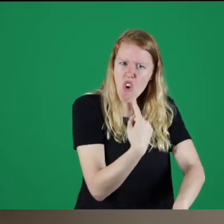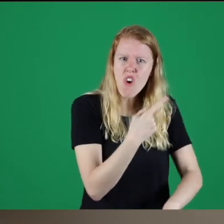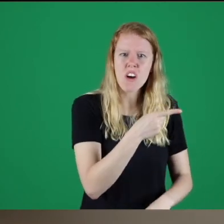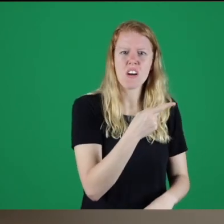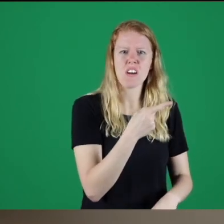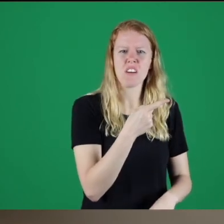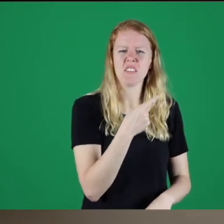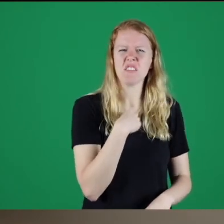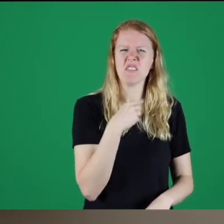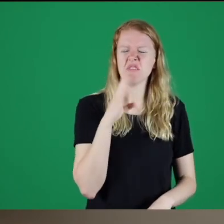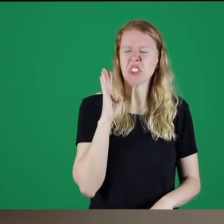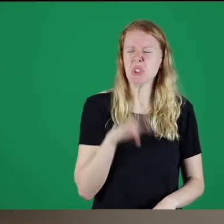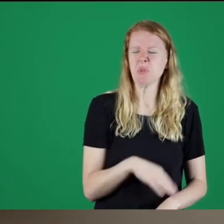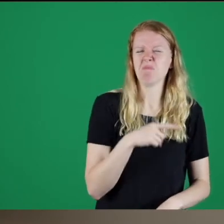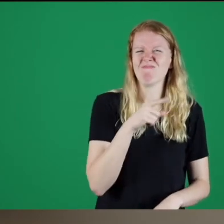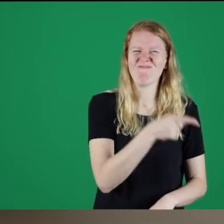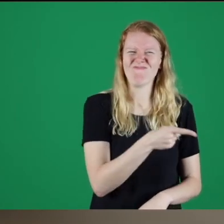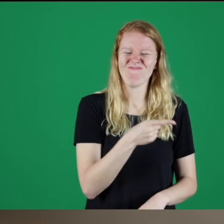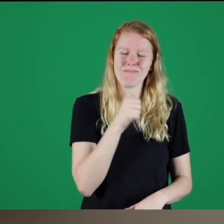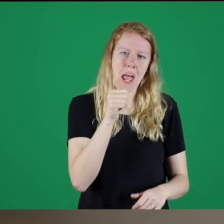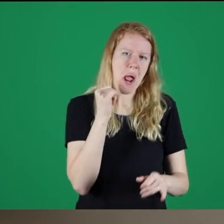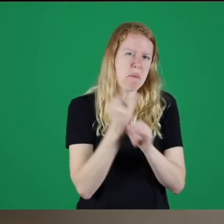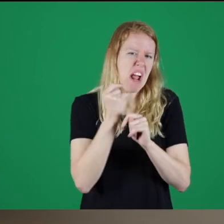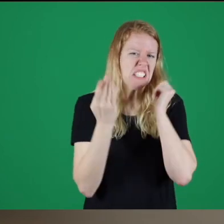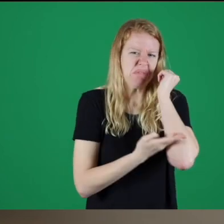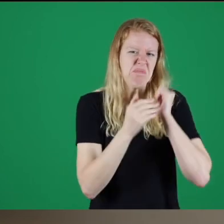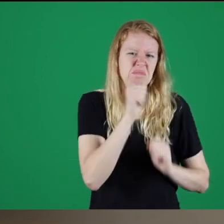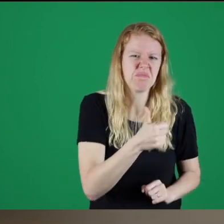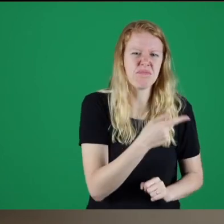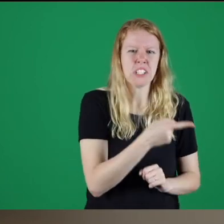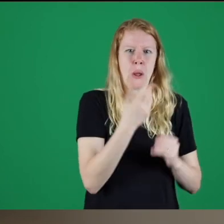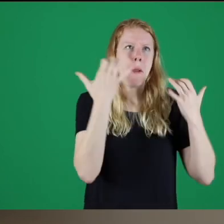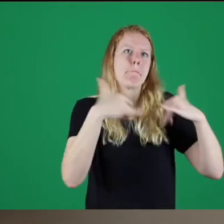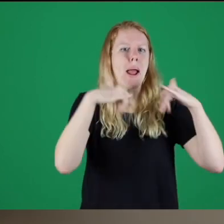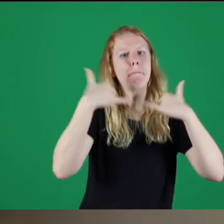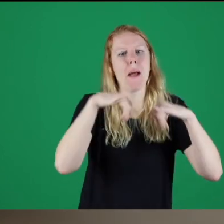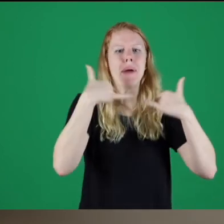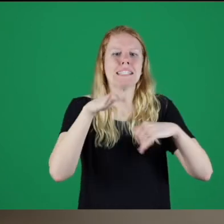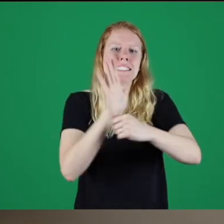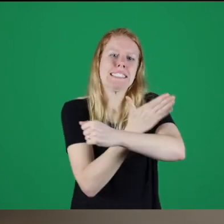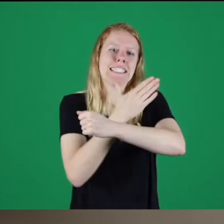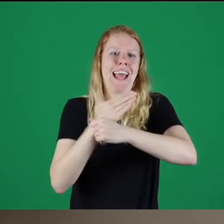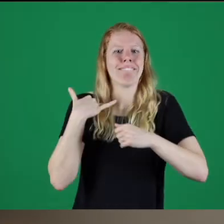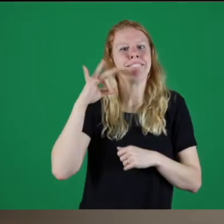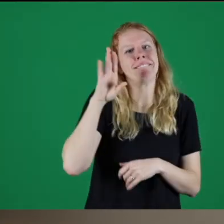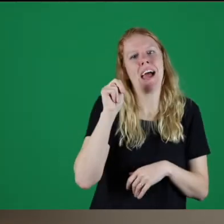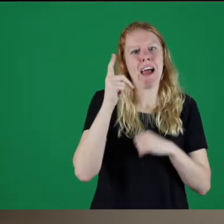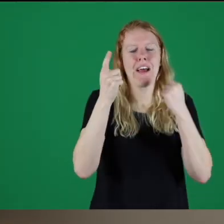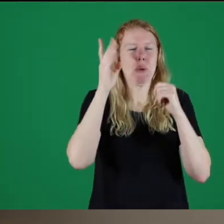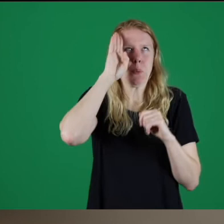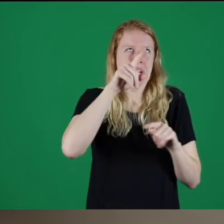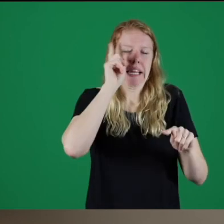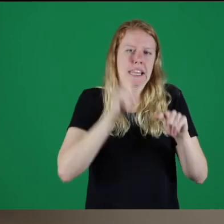could not rely on the children. All the children want to do is play and sing and have fun. I knew they could not chop